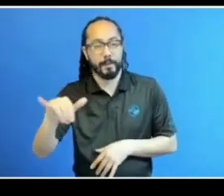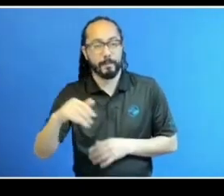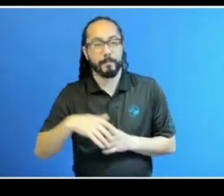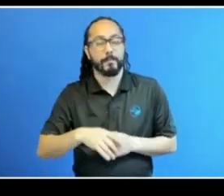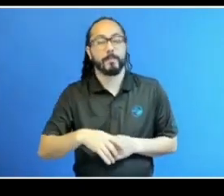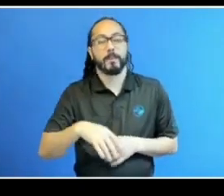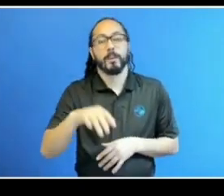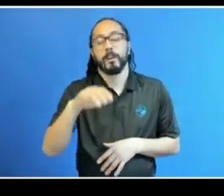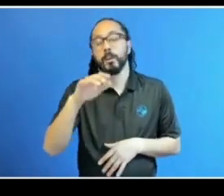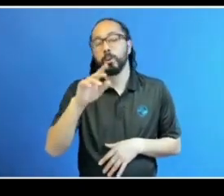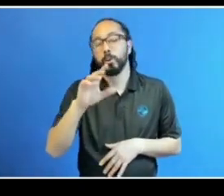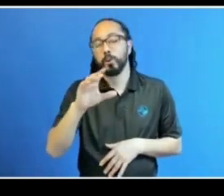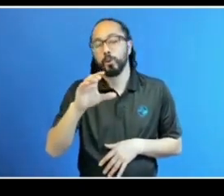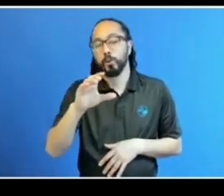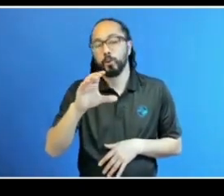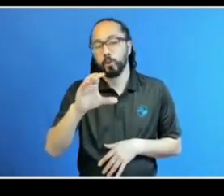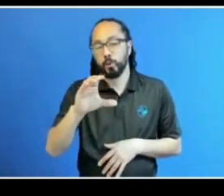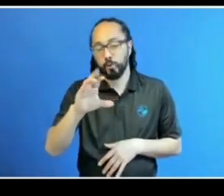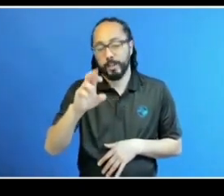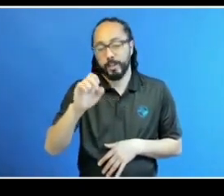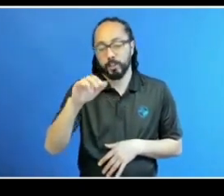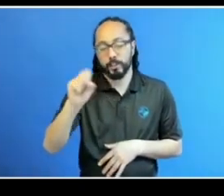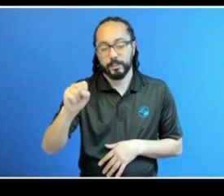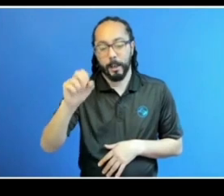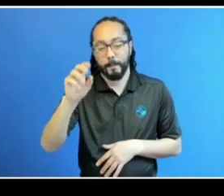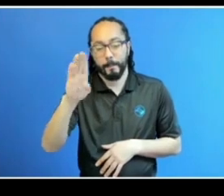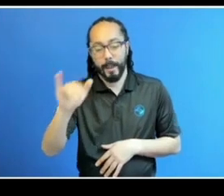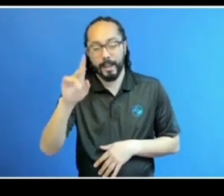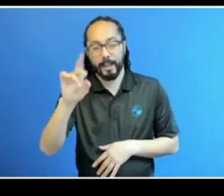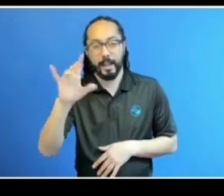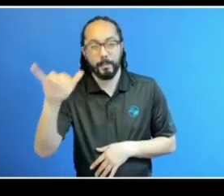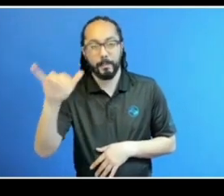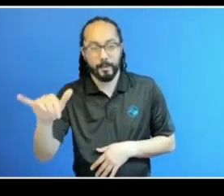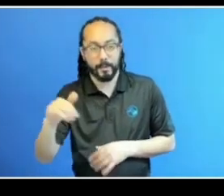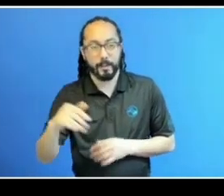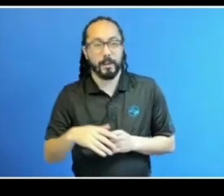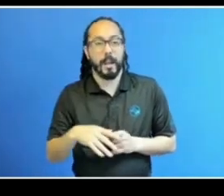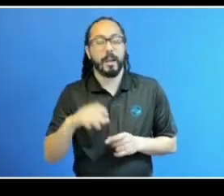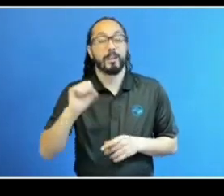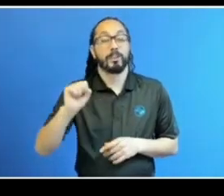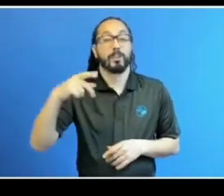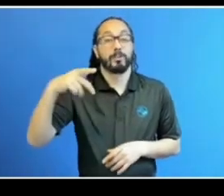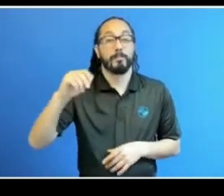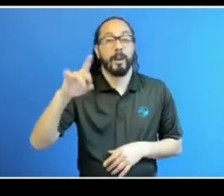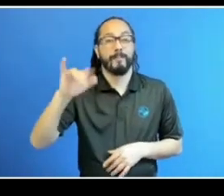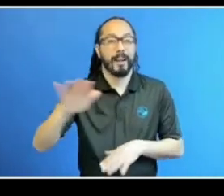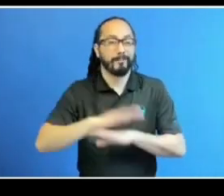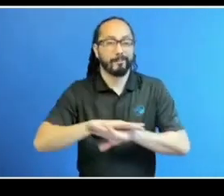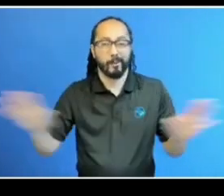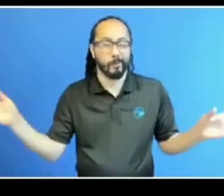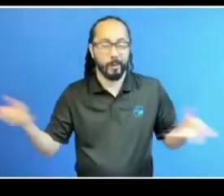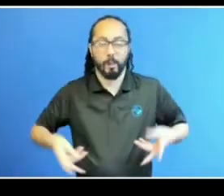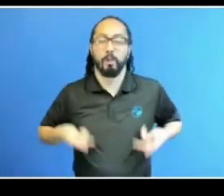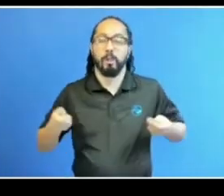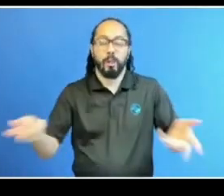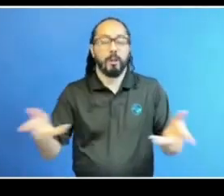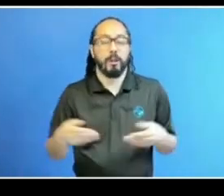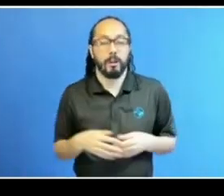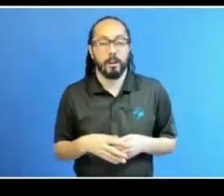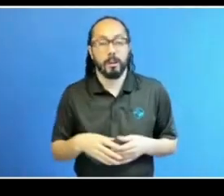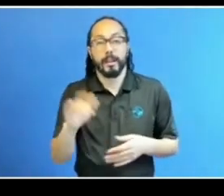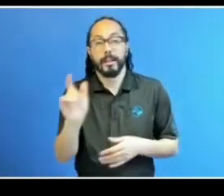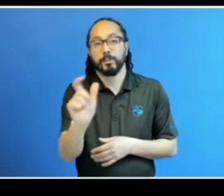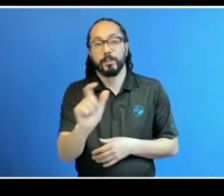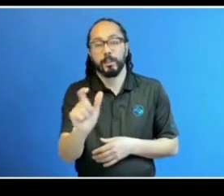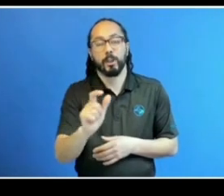www.etsy.com/creationsbykemi. I don't have the Spotify website anymore. Those fees were bleeding me too much. You can find me on Instagram at Creations by Kemi,